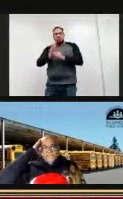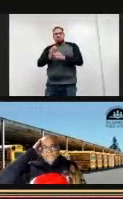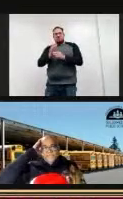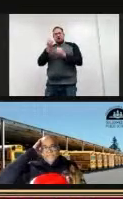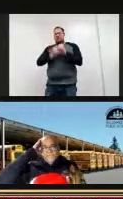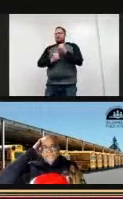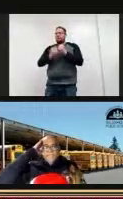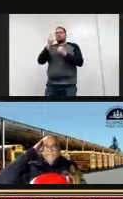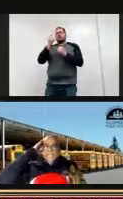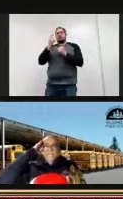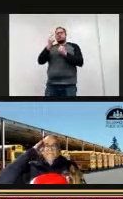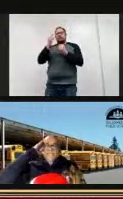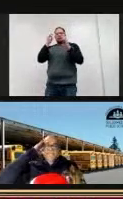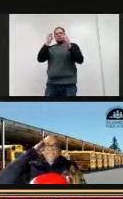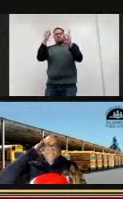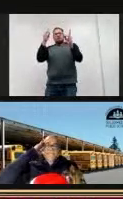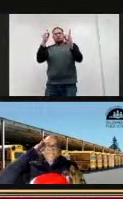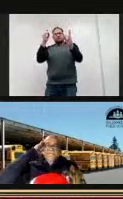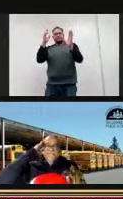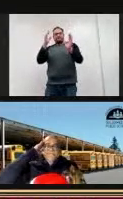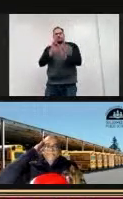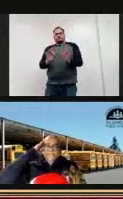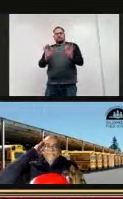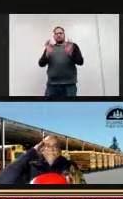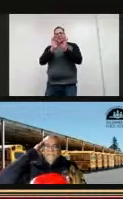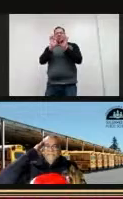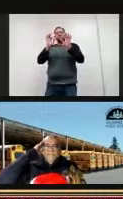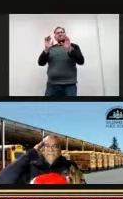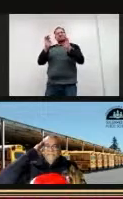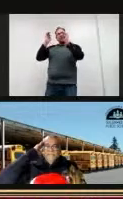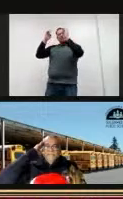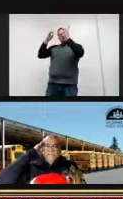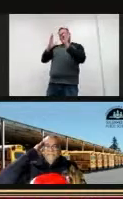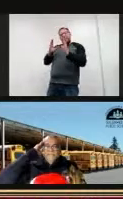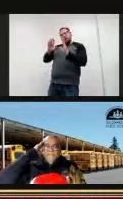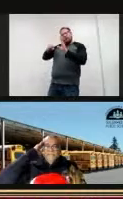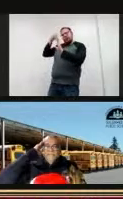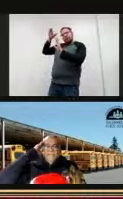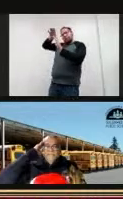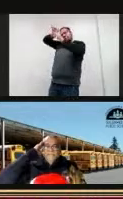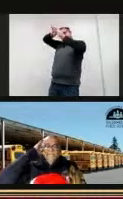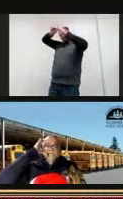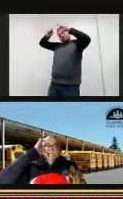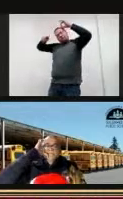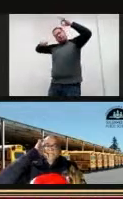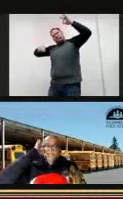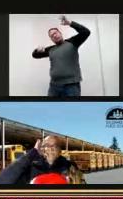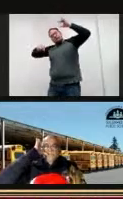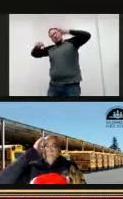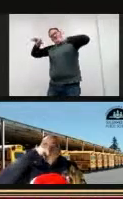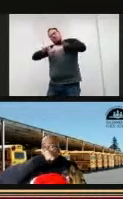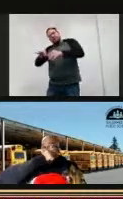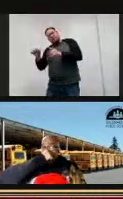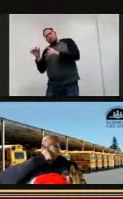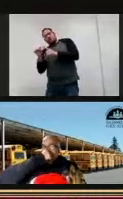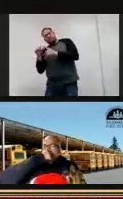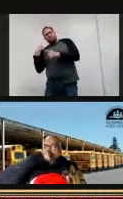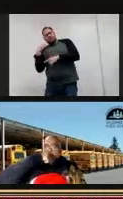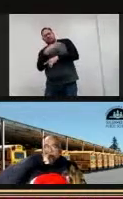that educates is important. Educator is a further describing word of staff. If there's,